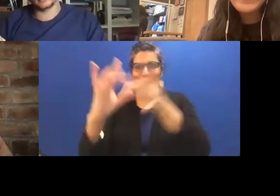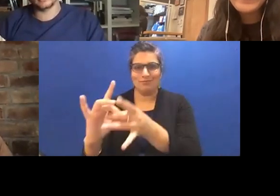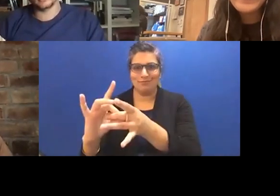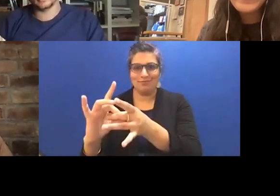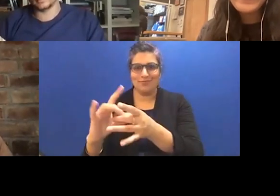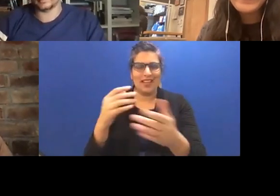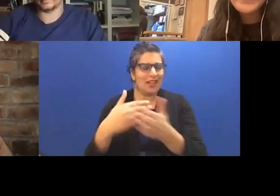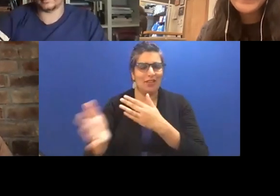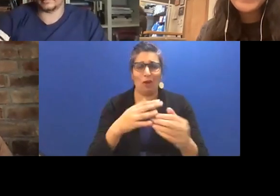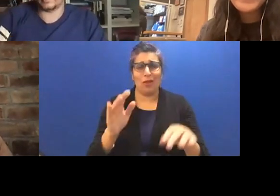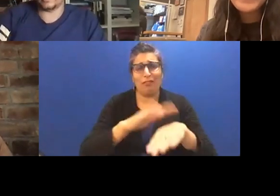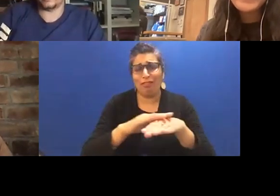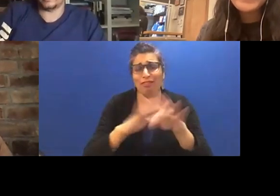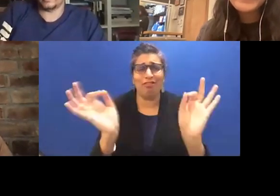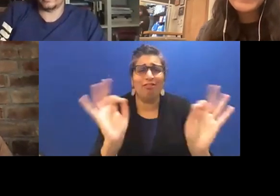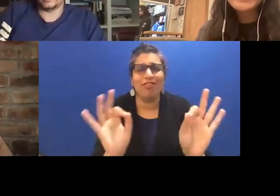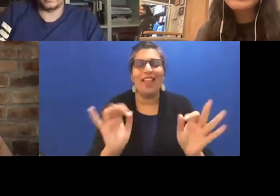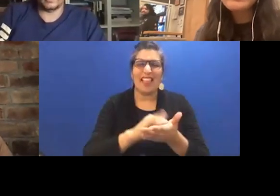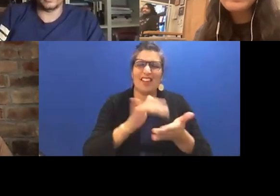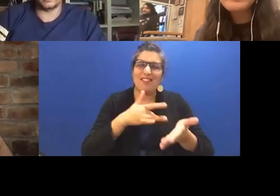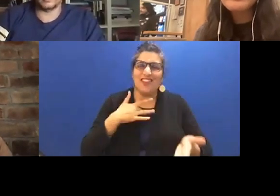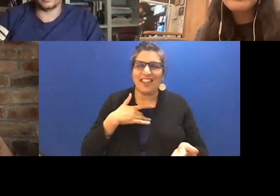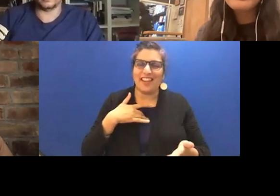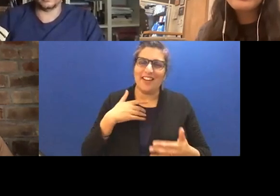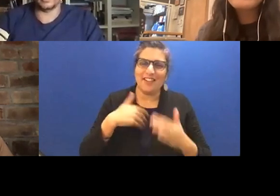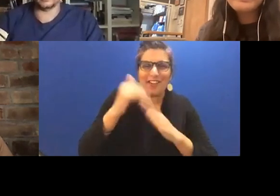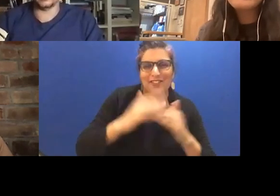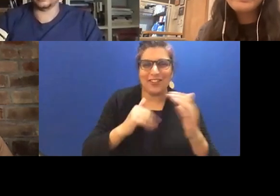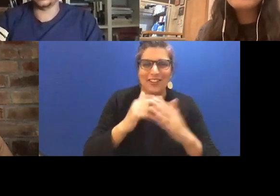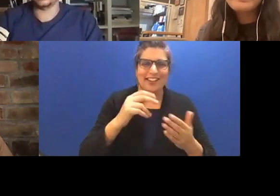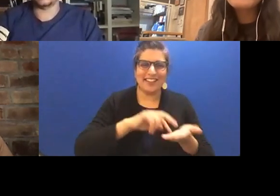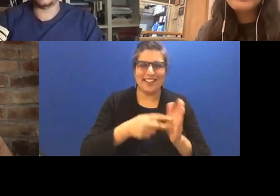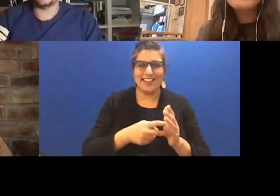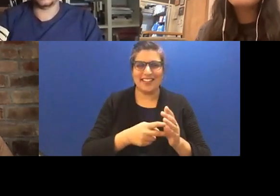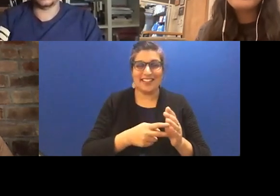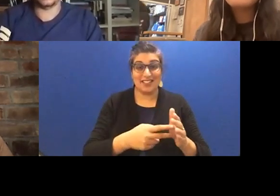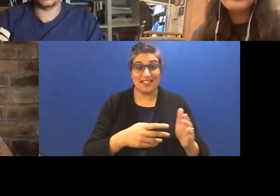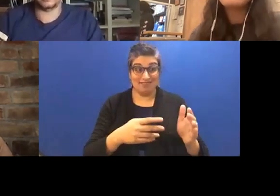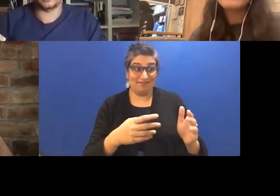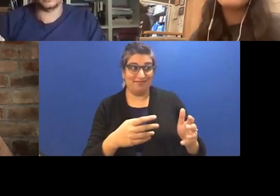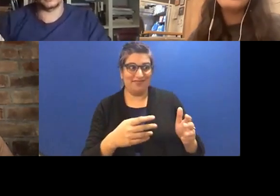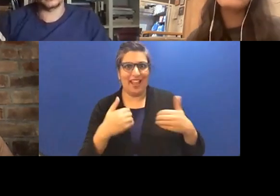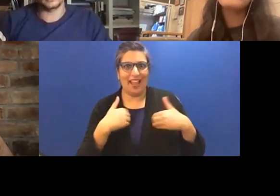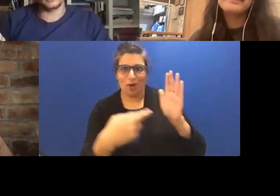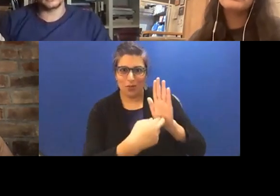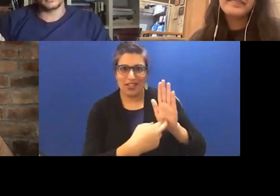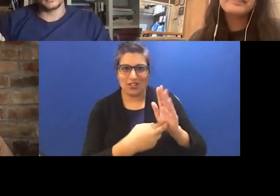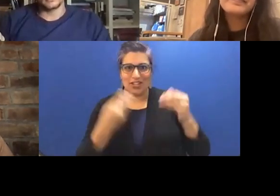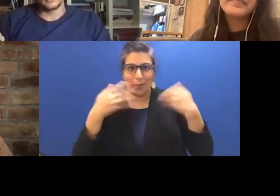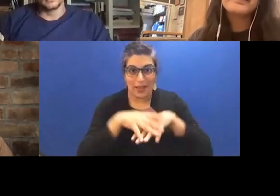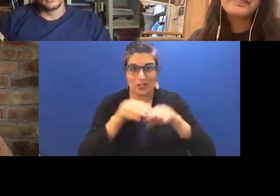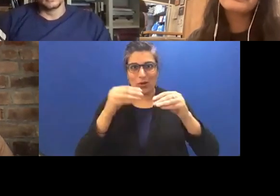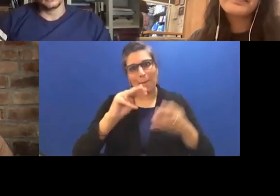kind of feeling of comfort and what it means to be represented in like mainstream media, whatever